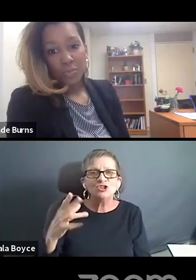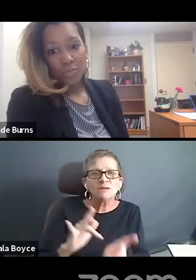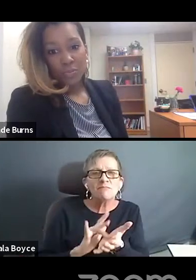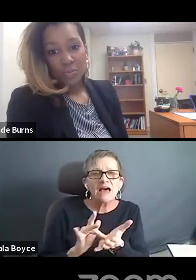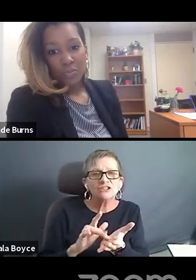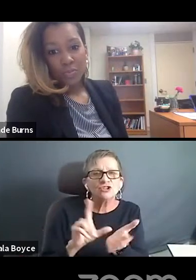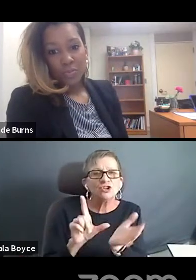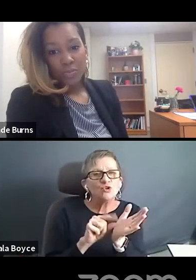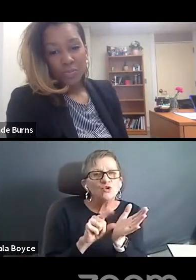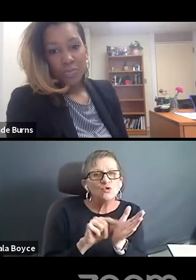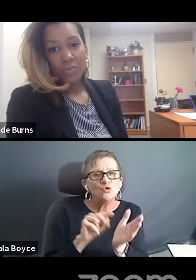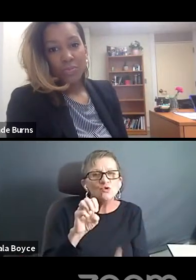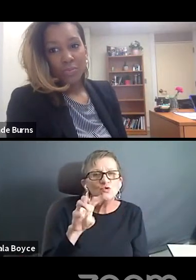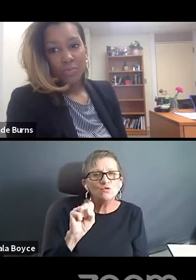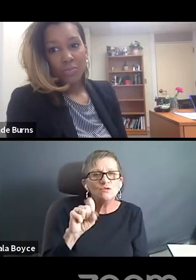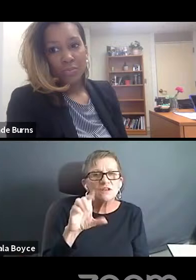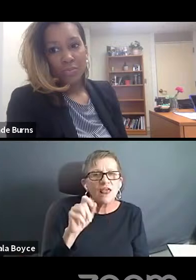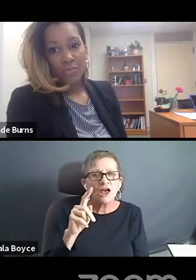really show